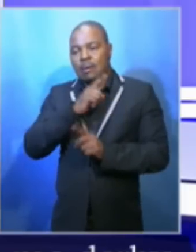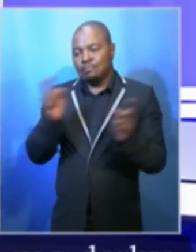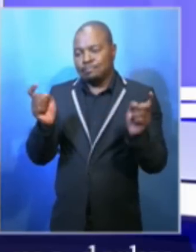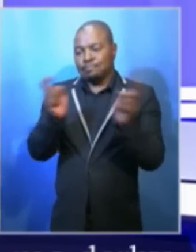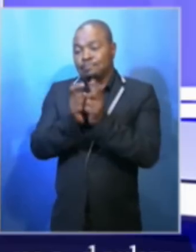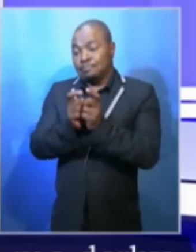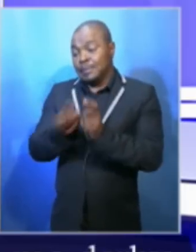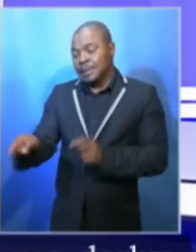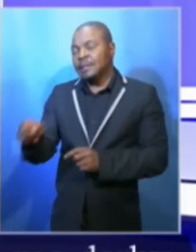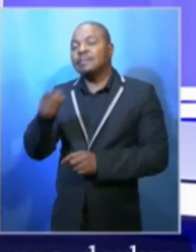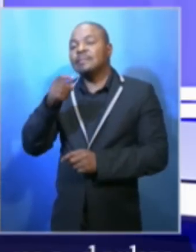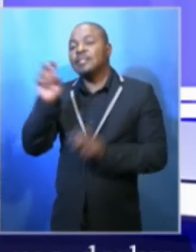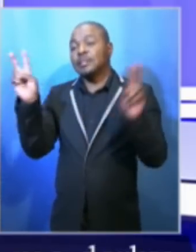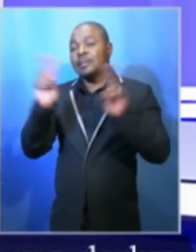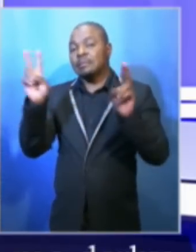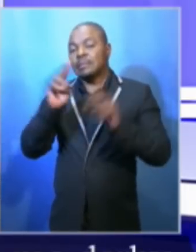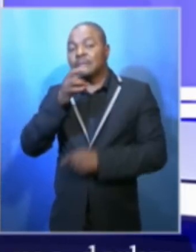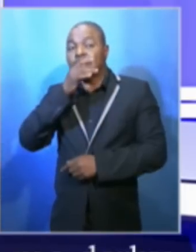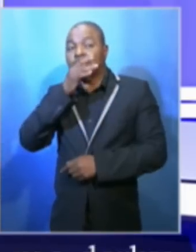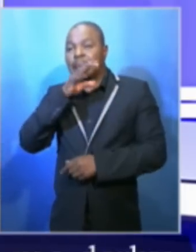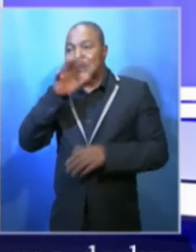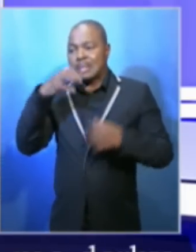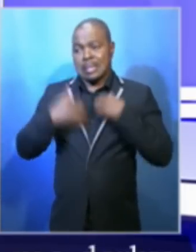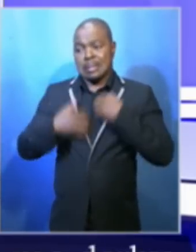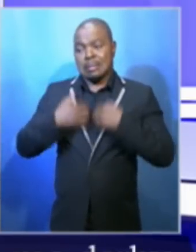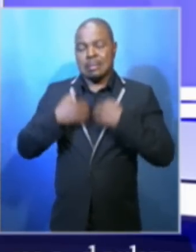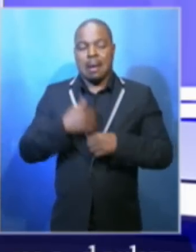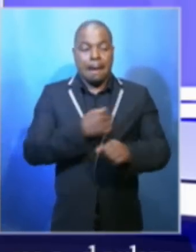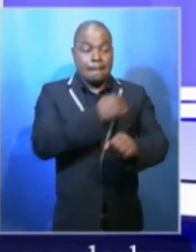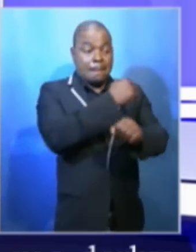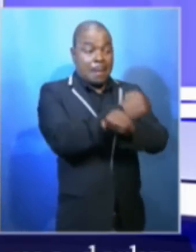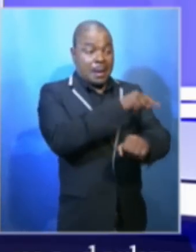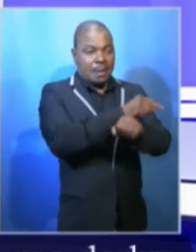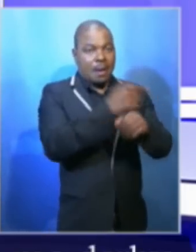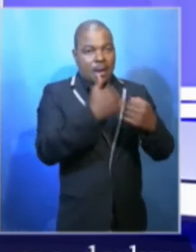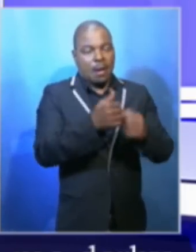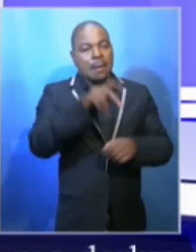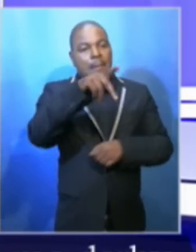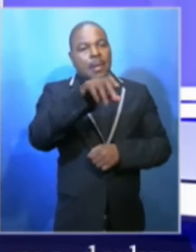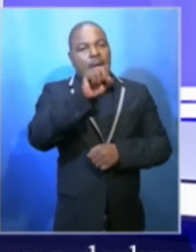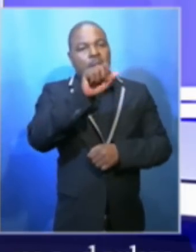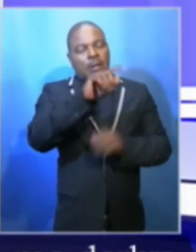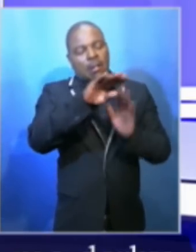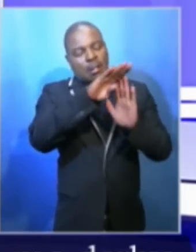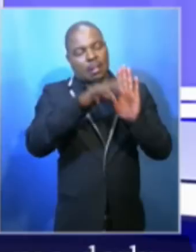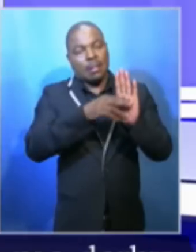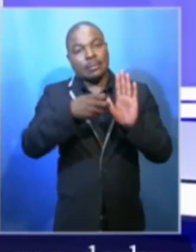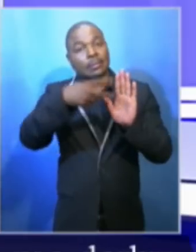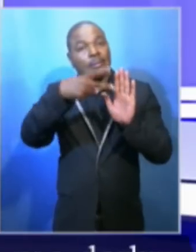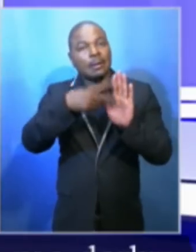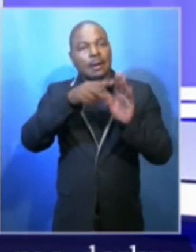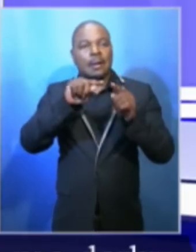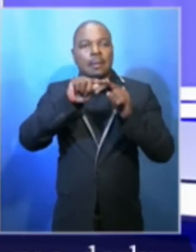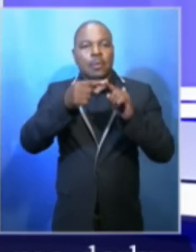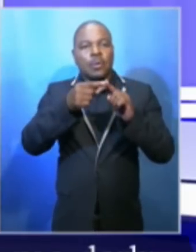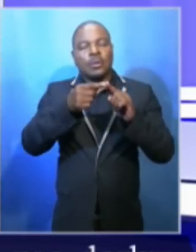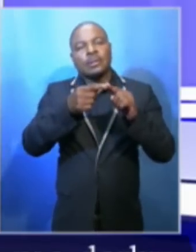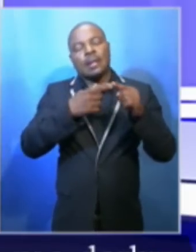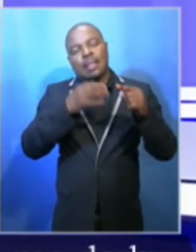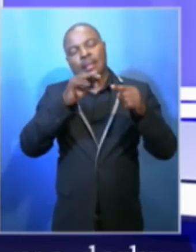matlhatso kgatlhano le Kaizer Chiefs. Tabakaniese ga jana ba mo maemong a bobedi mo lokong ka dintlha di le 6 ka fa tlase ga